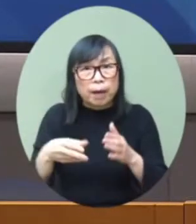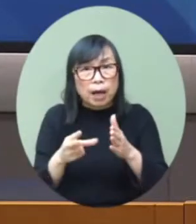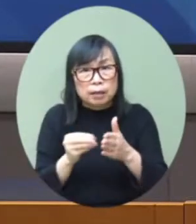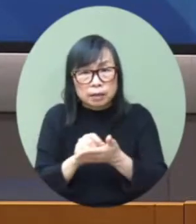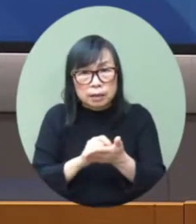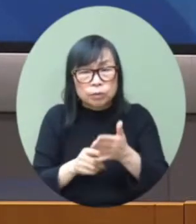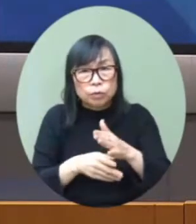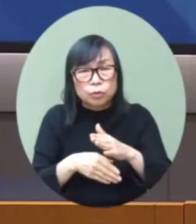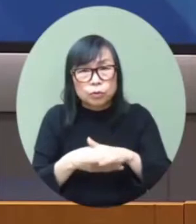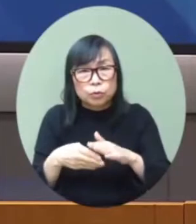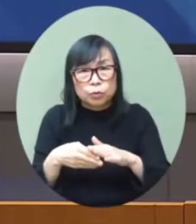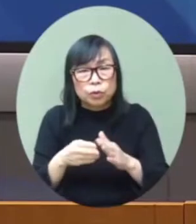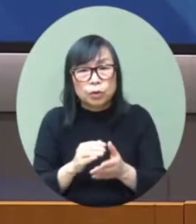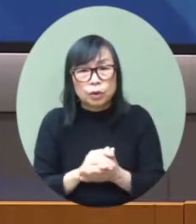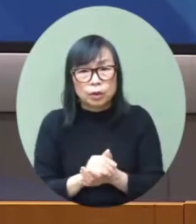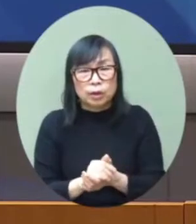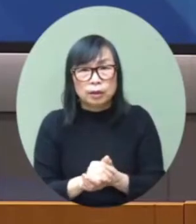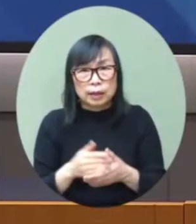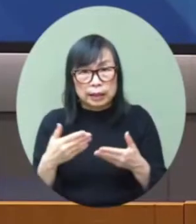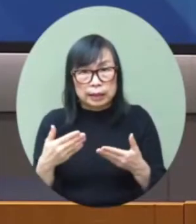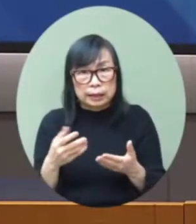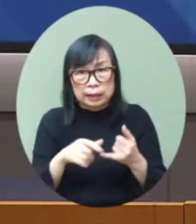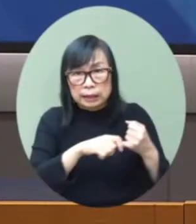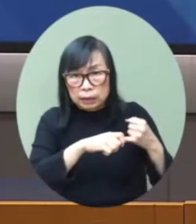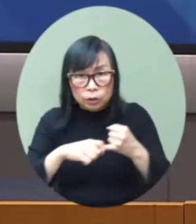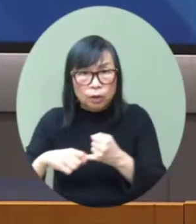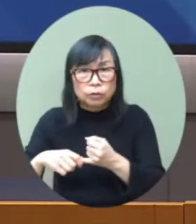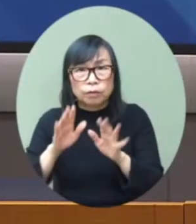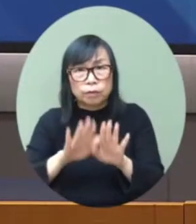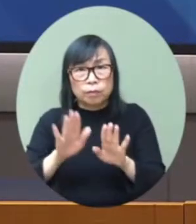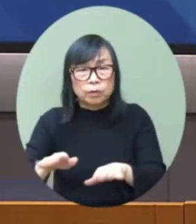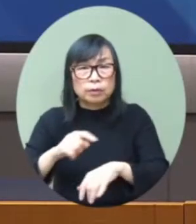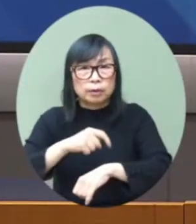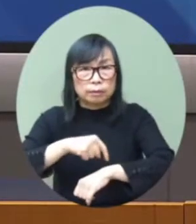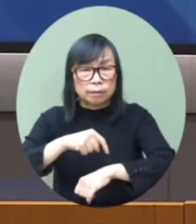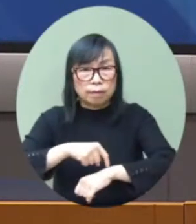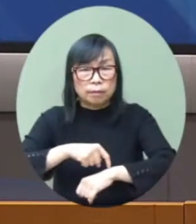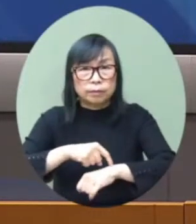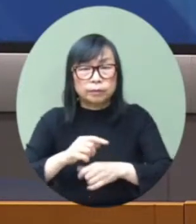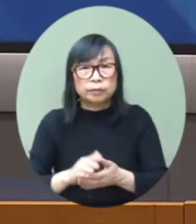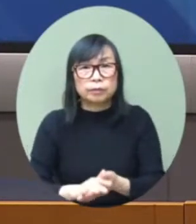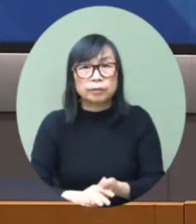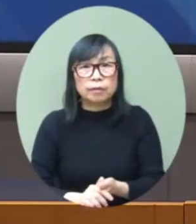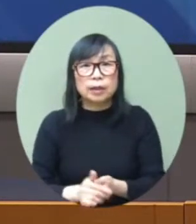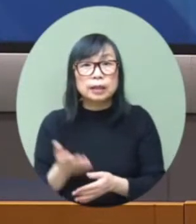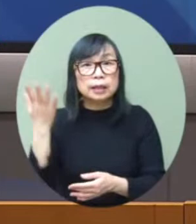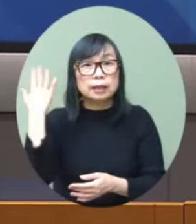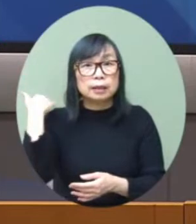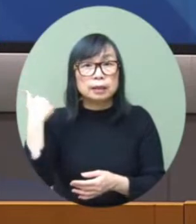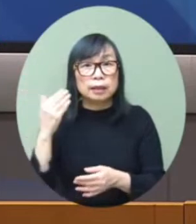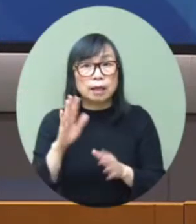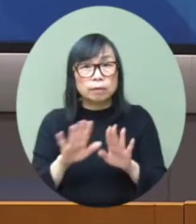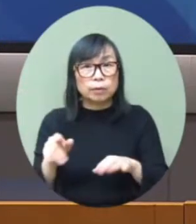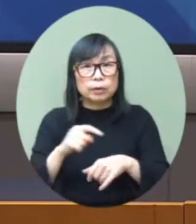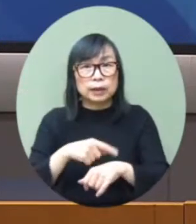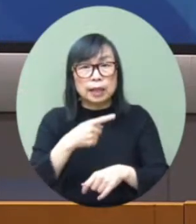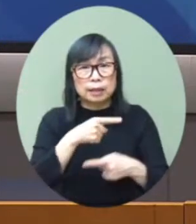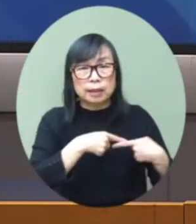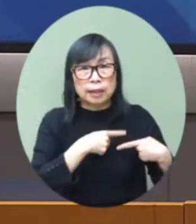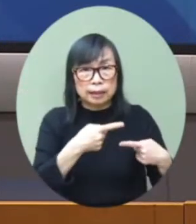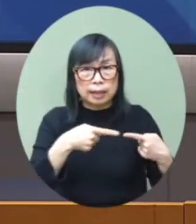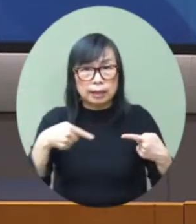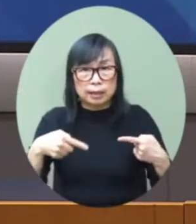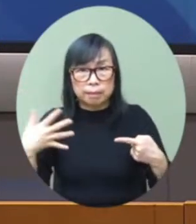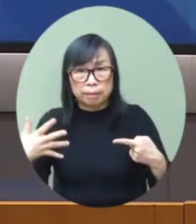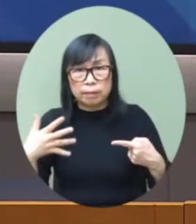one-stop service center available. We have extended the service hours of our centers. Previously,